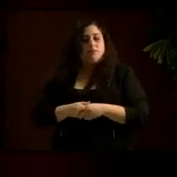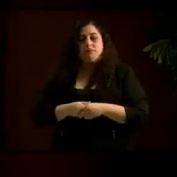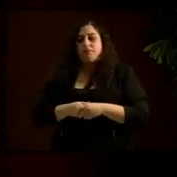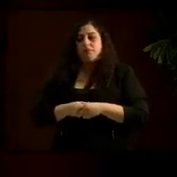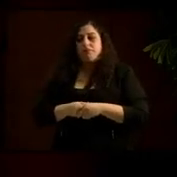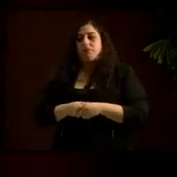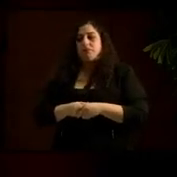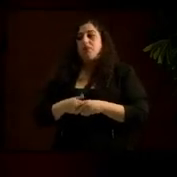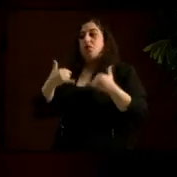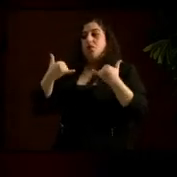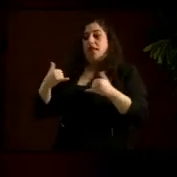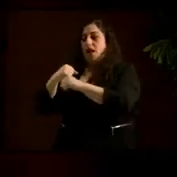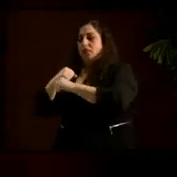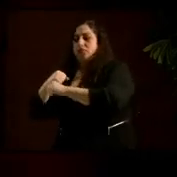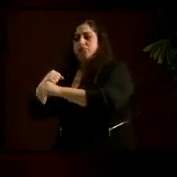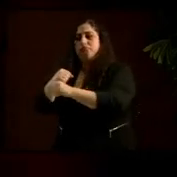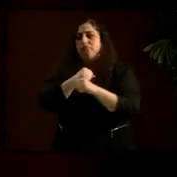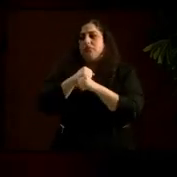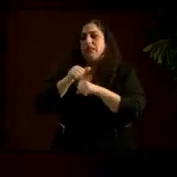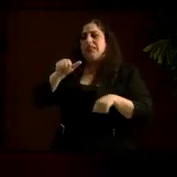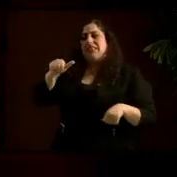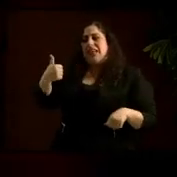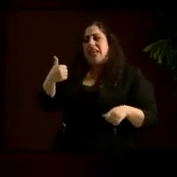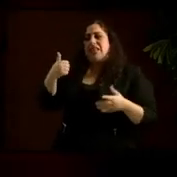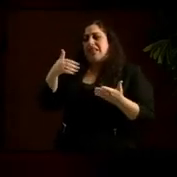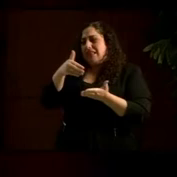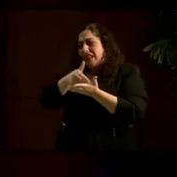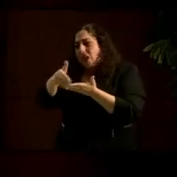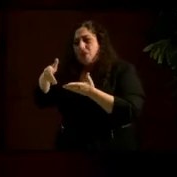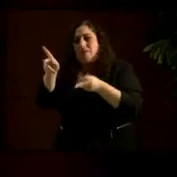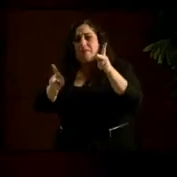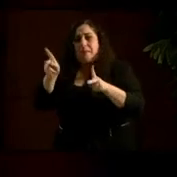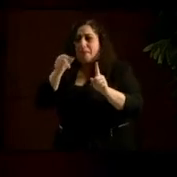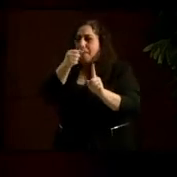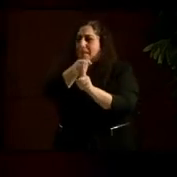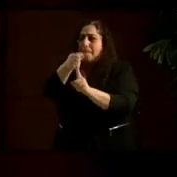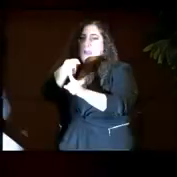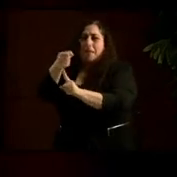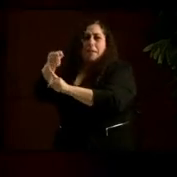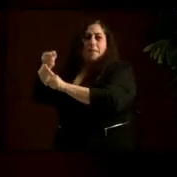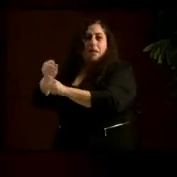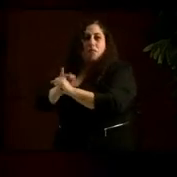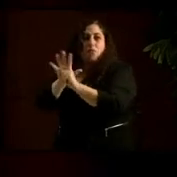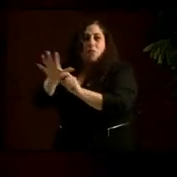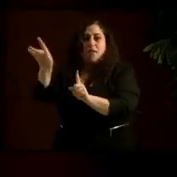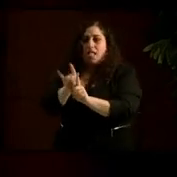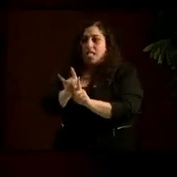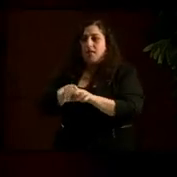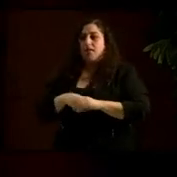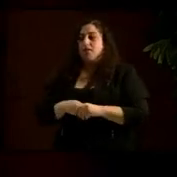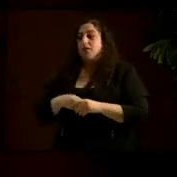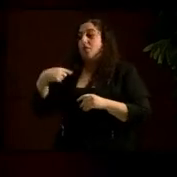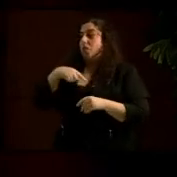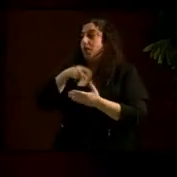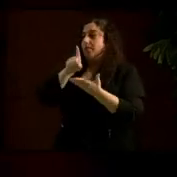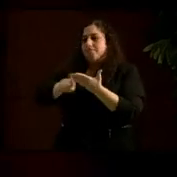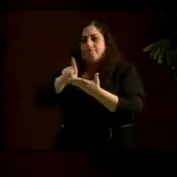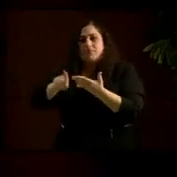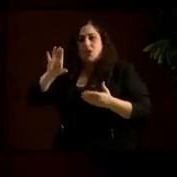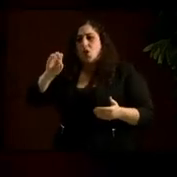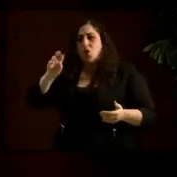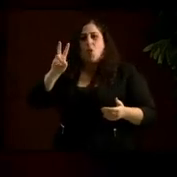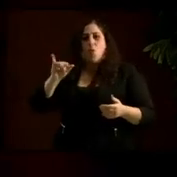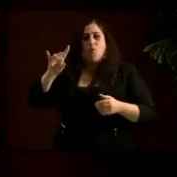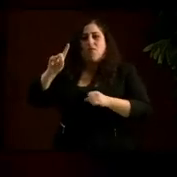communities. That collaboration directly helped our university and the region make real progress against the virus and